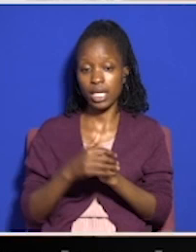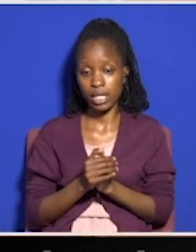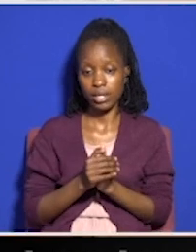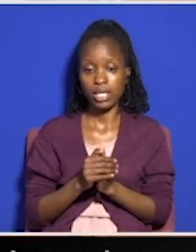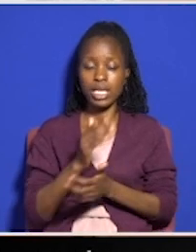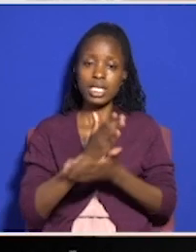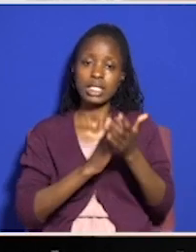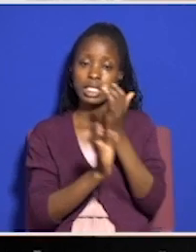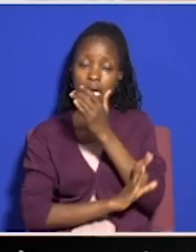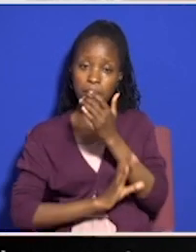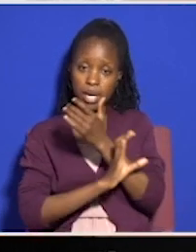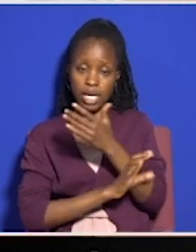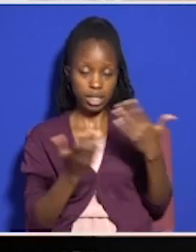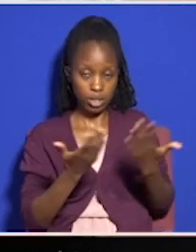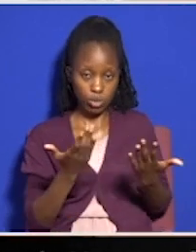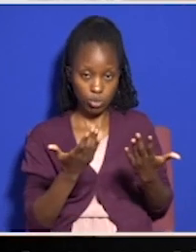some countries